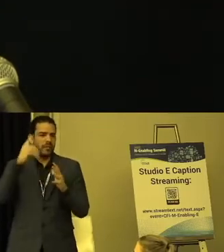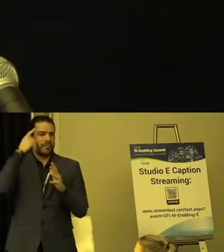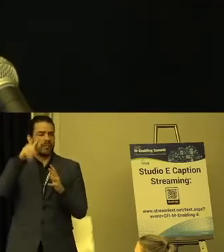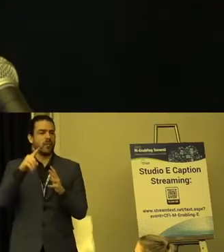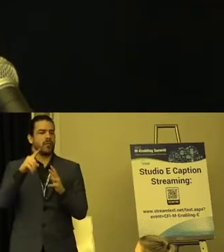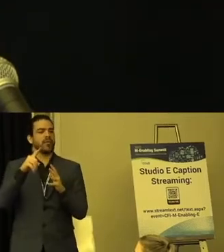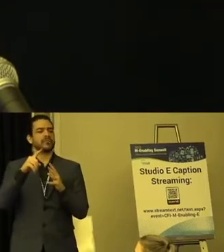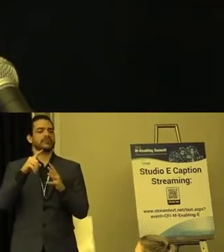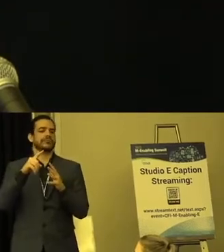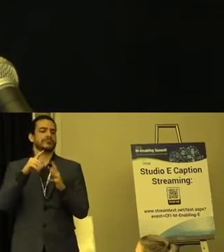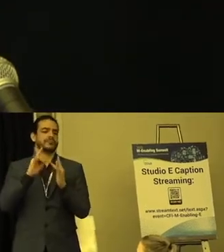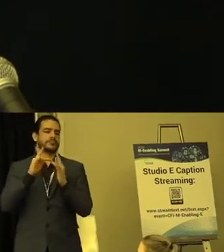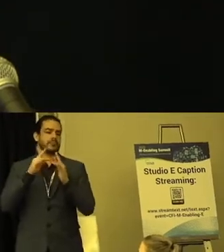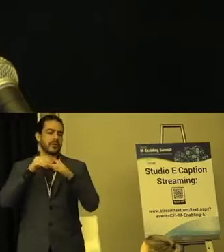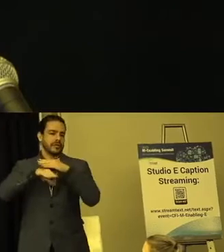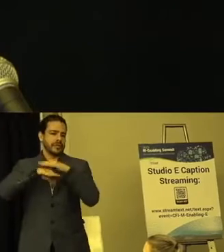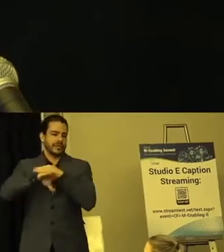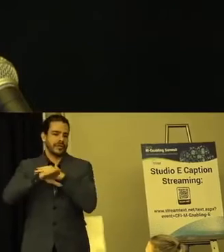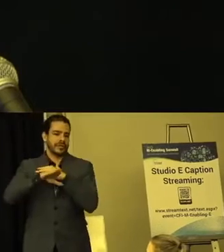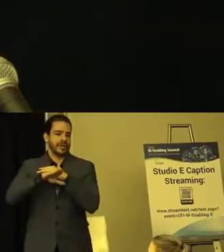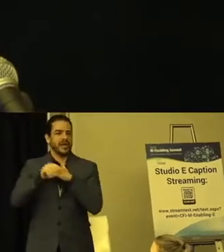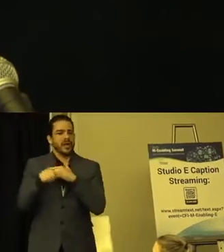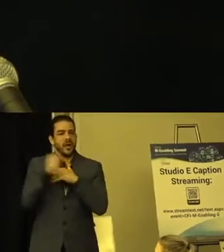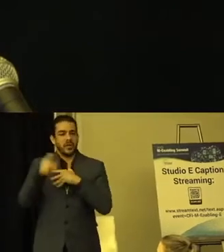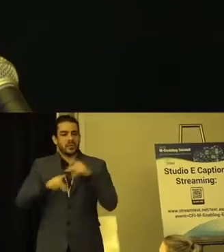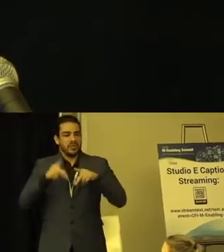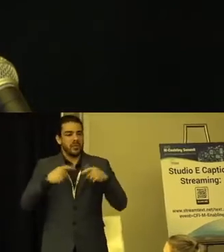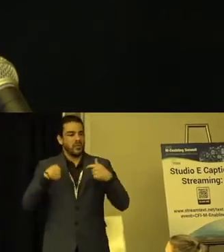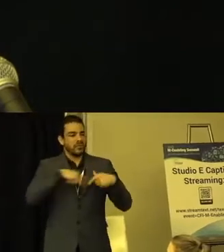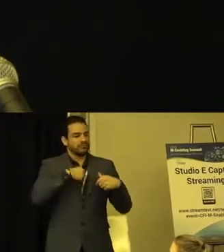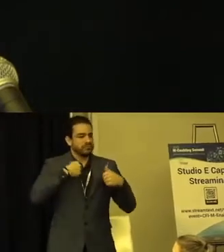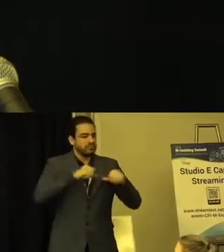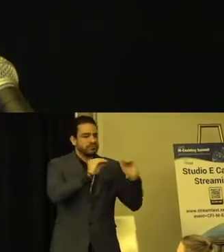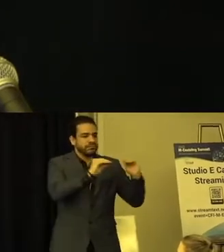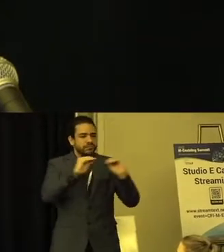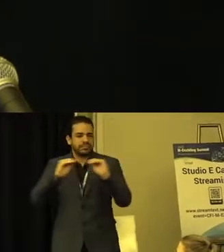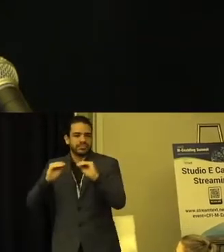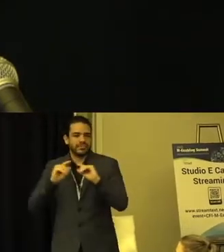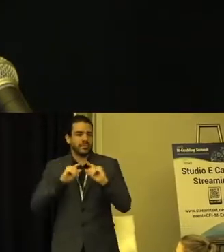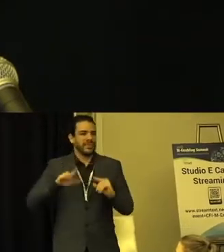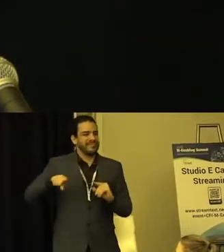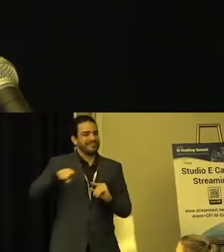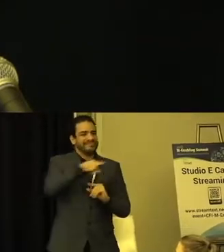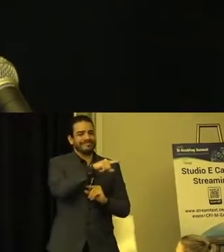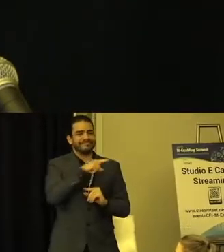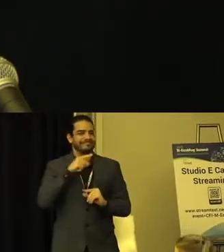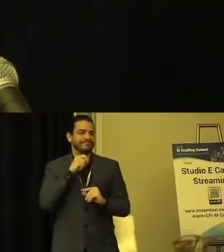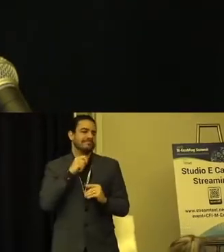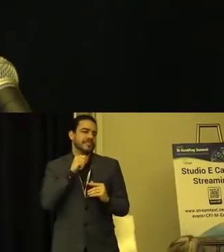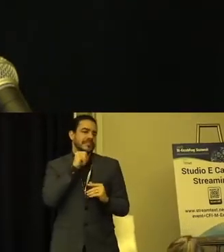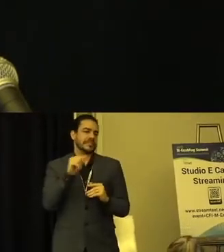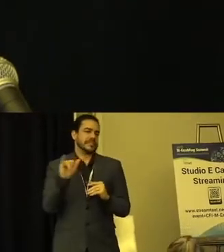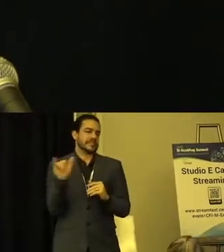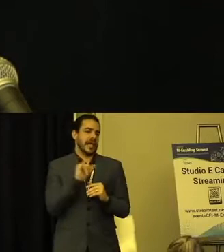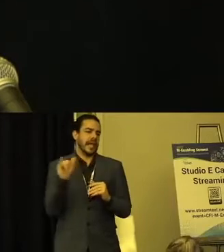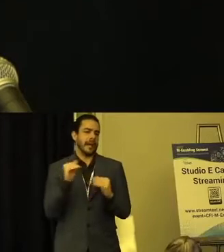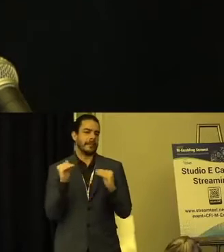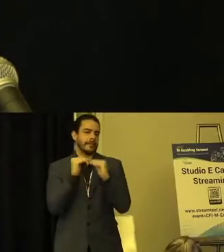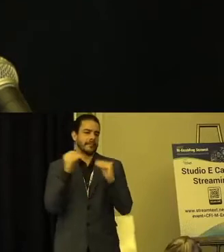to learn the area, they don't have the expertise that we have. So the transition that W3C is going